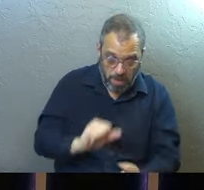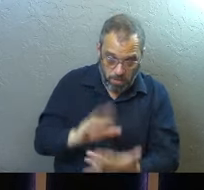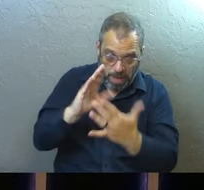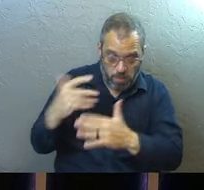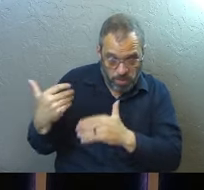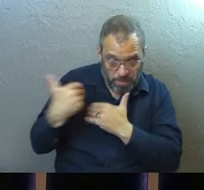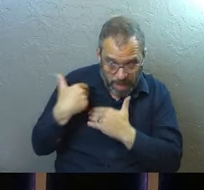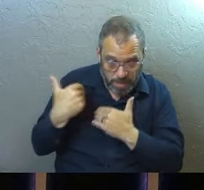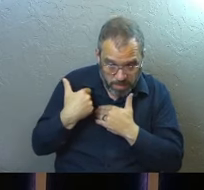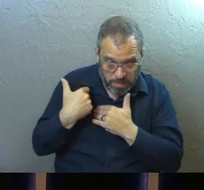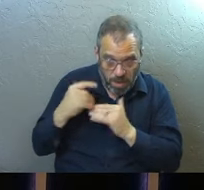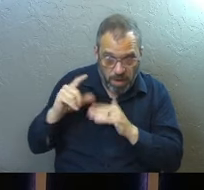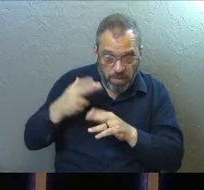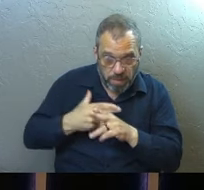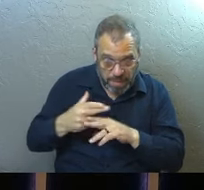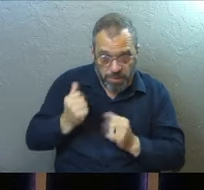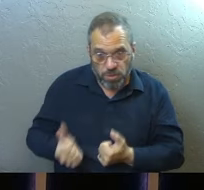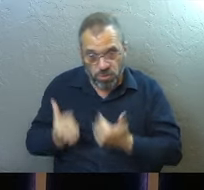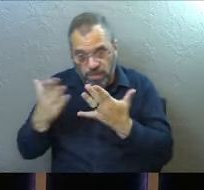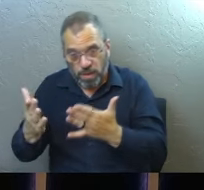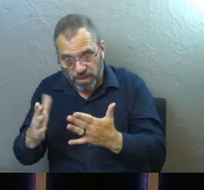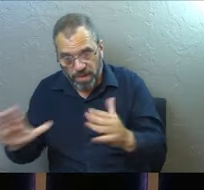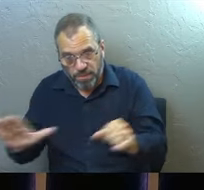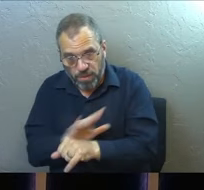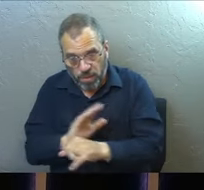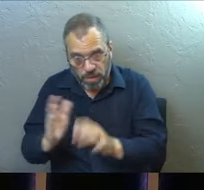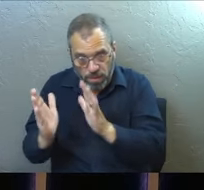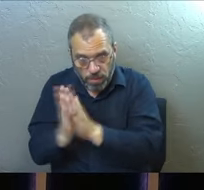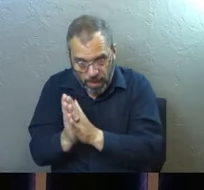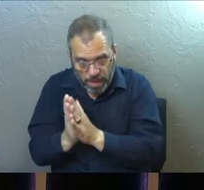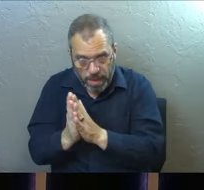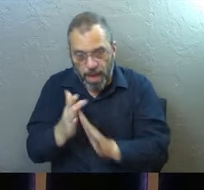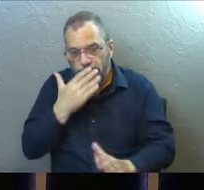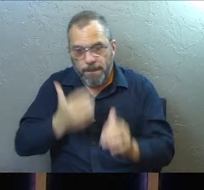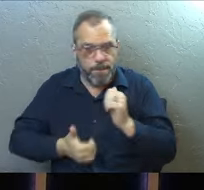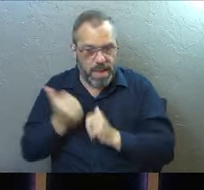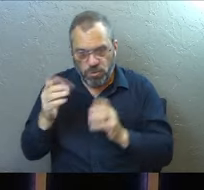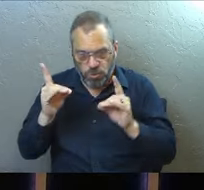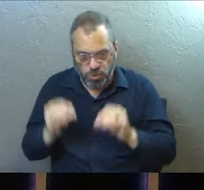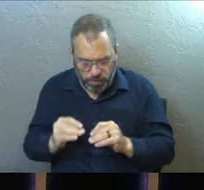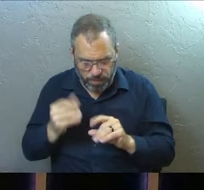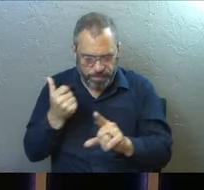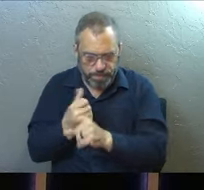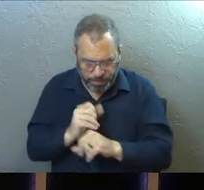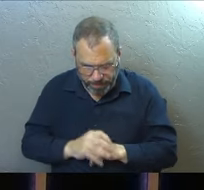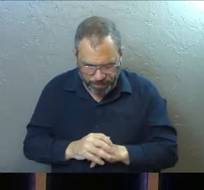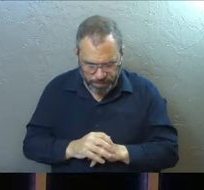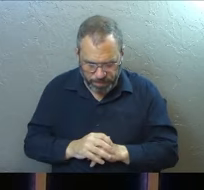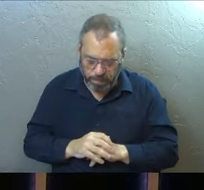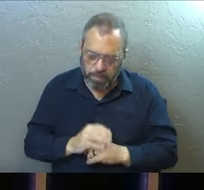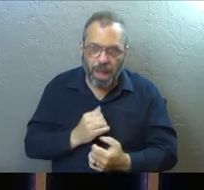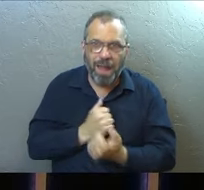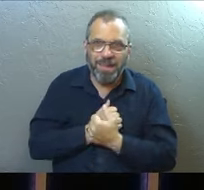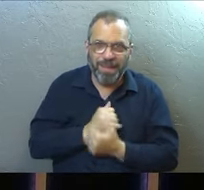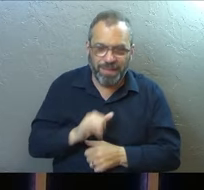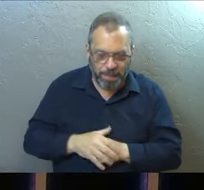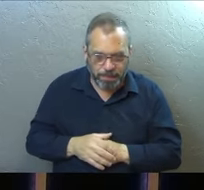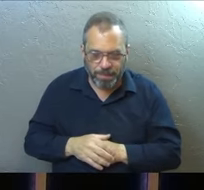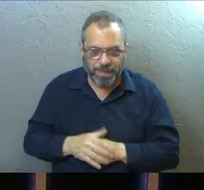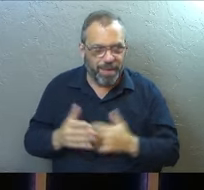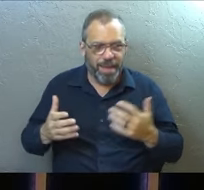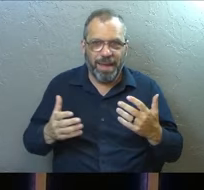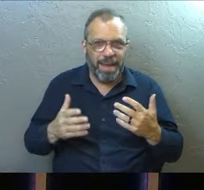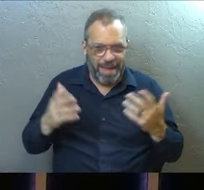present responsibilities for a while and devoting yourself entirely to prayer would be the best thing you can do for yourself." I love that. It's just